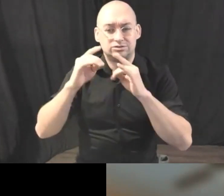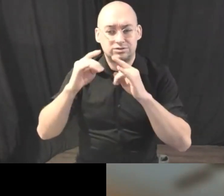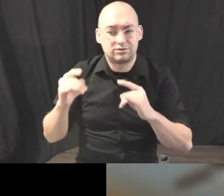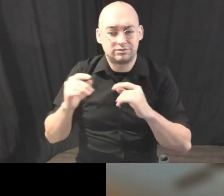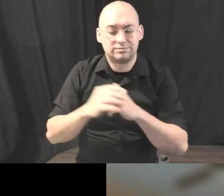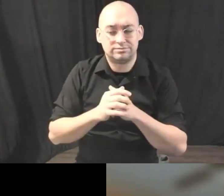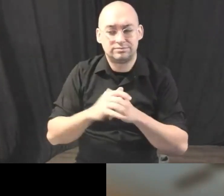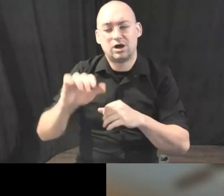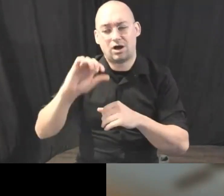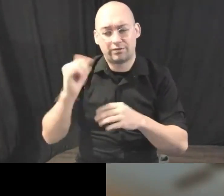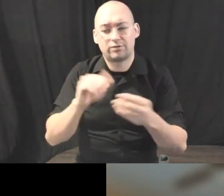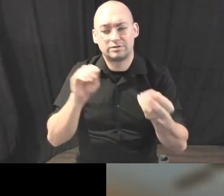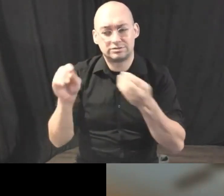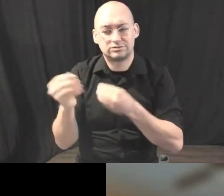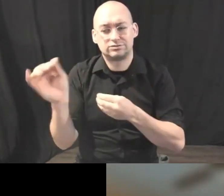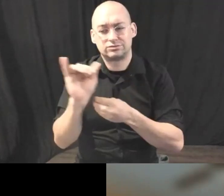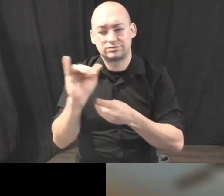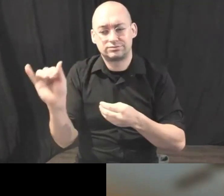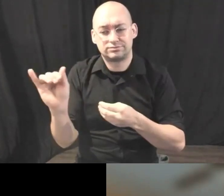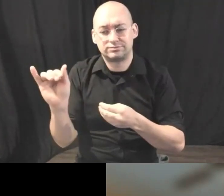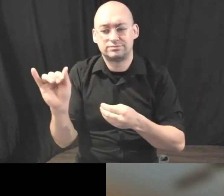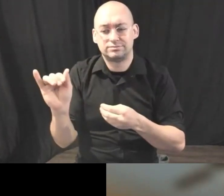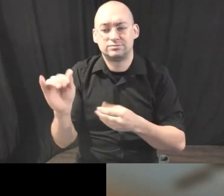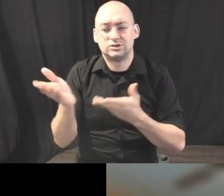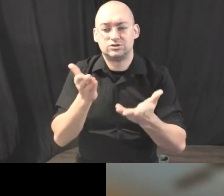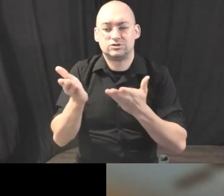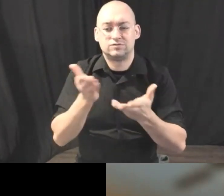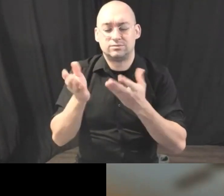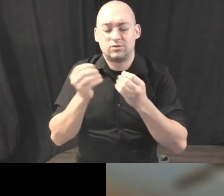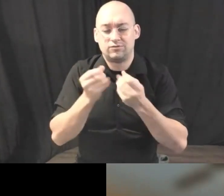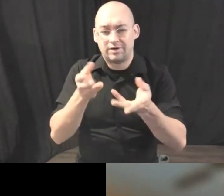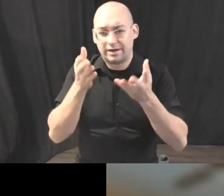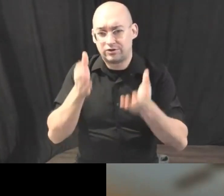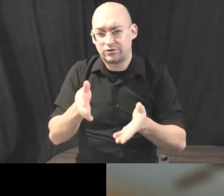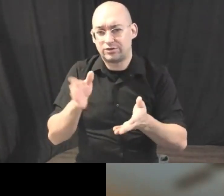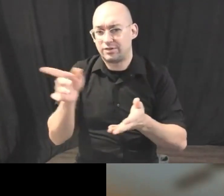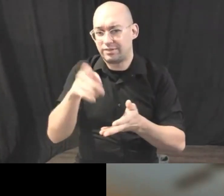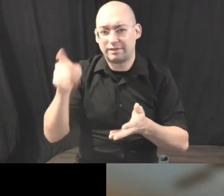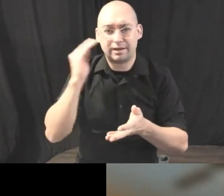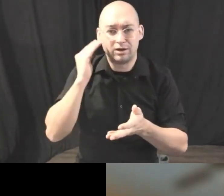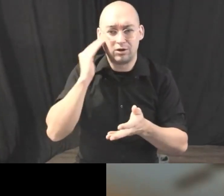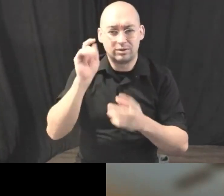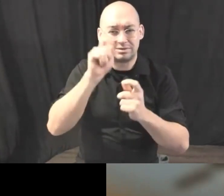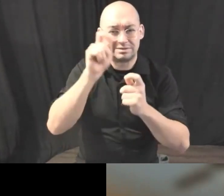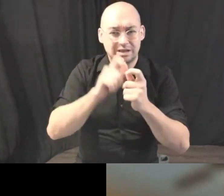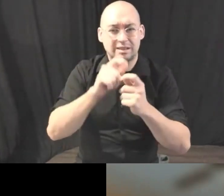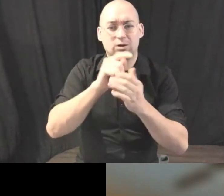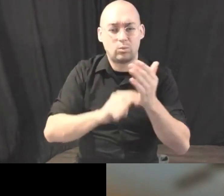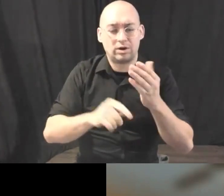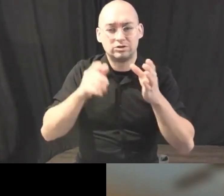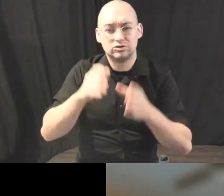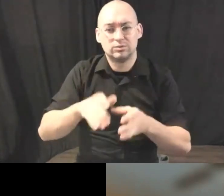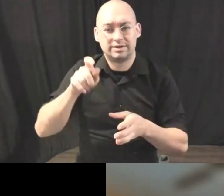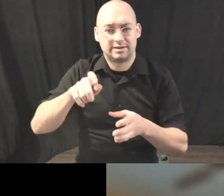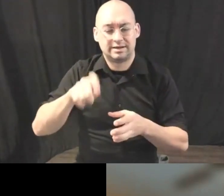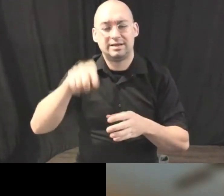aging organizations. And, as service providers, those folks know exactly what consumers need. They need access into the shelters